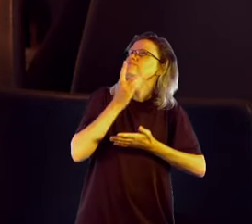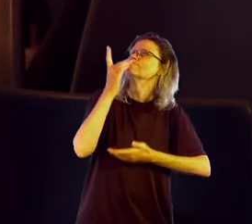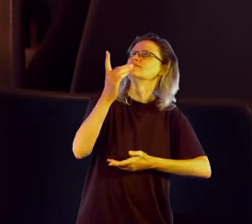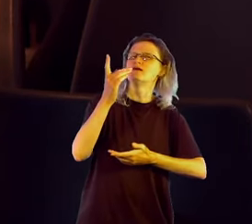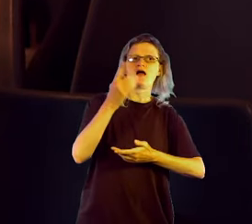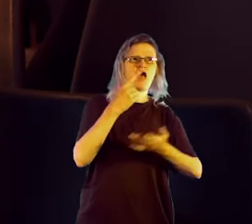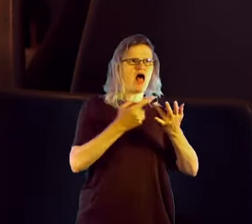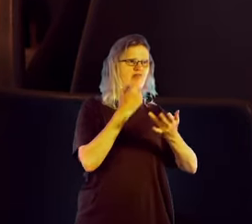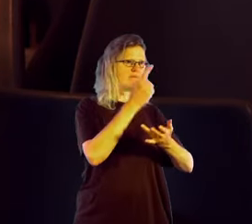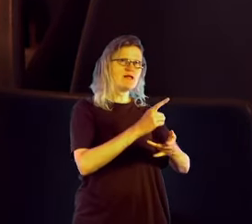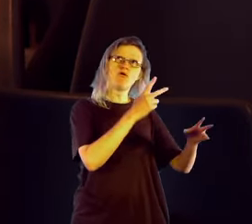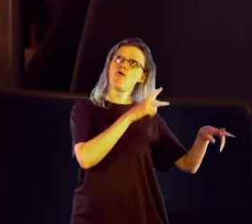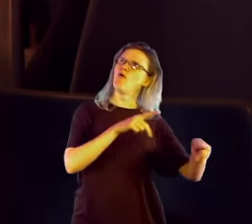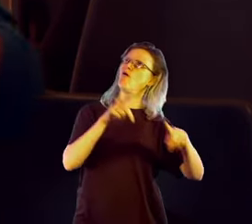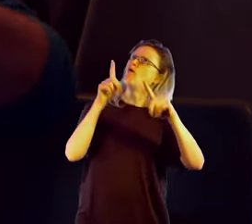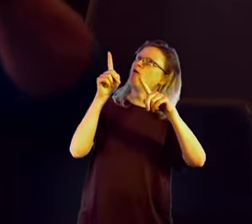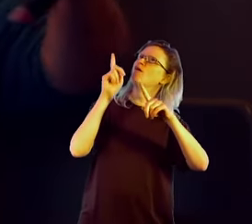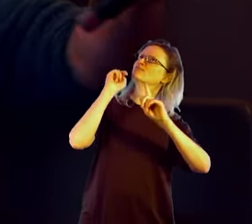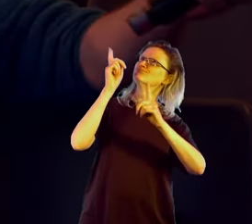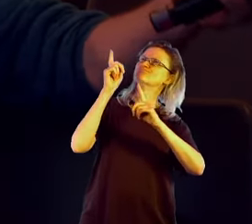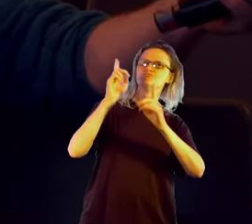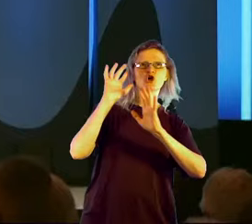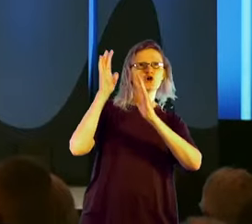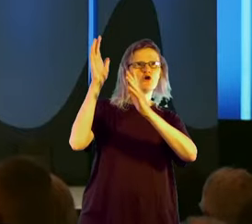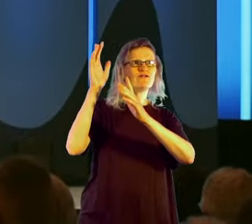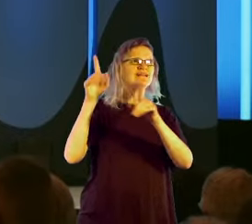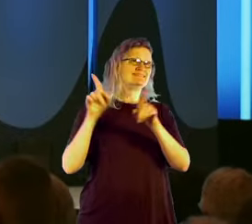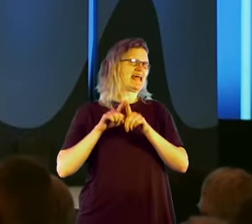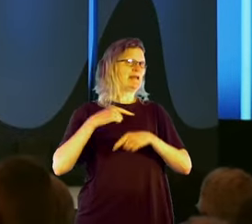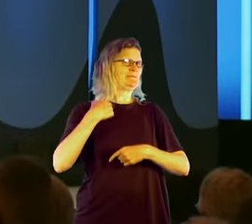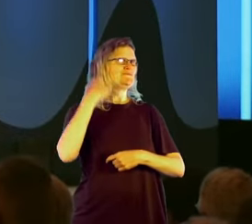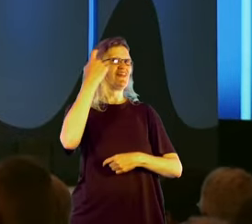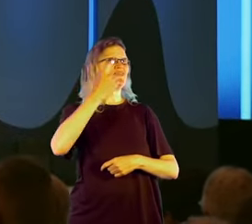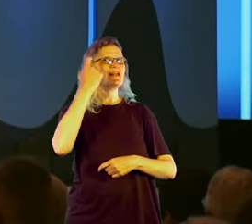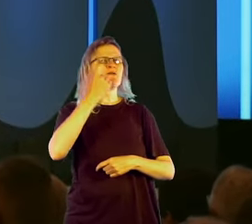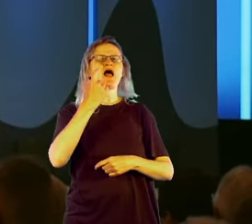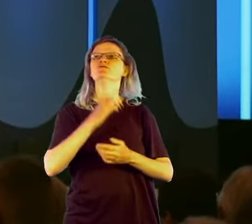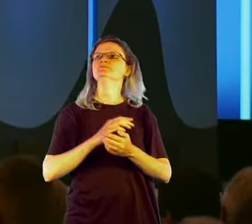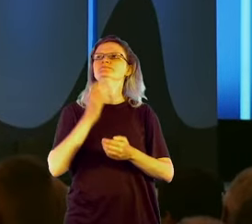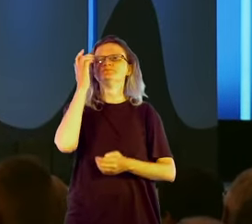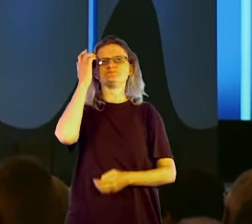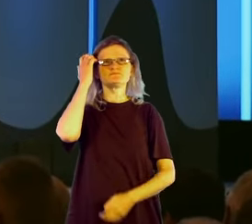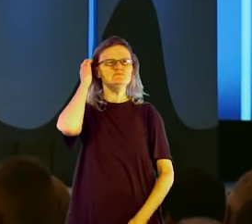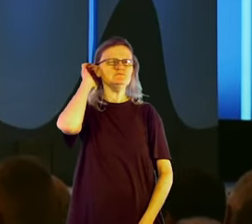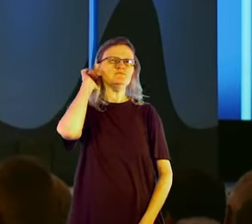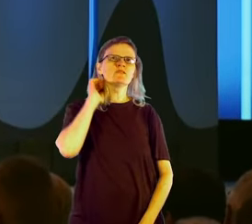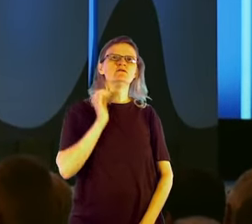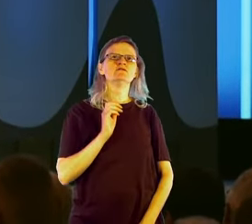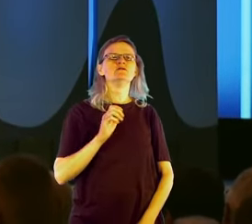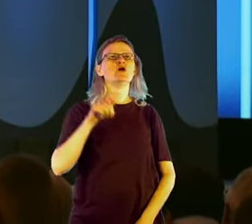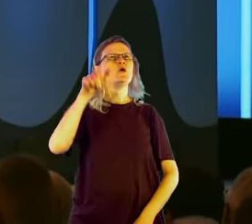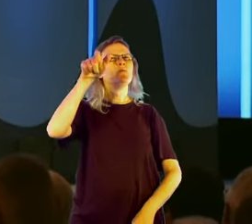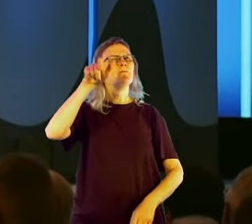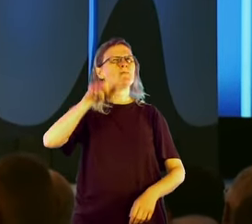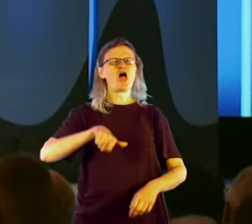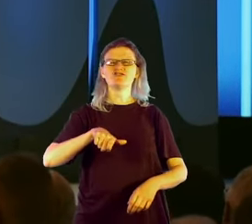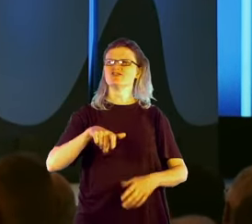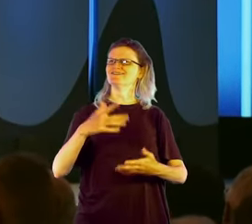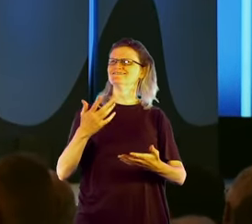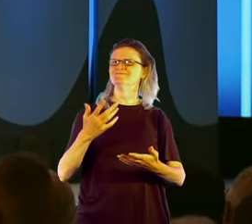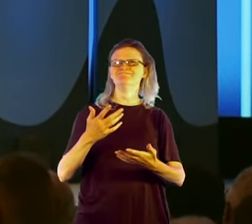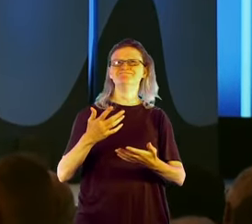people to Jesus. Absolutely right. I don't know if I'm thinking of the same person as you, but probably the